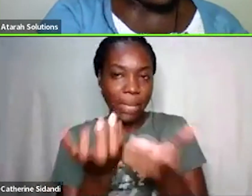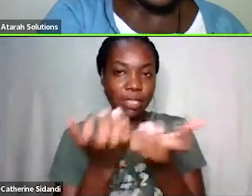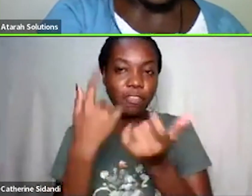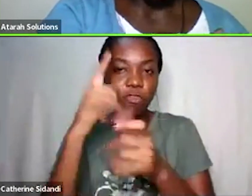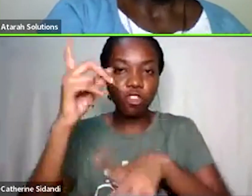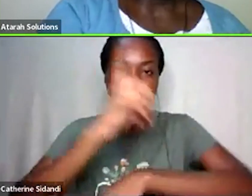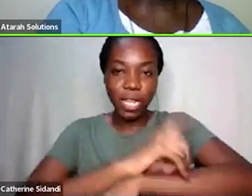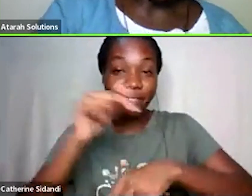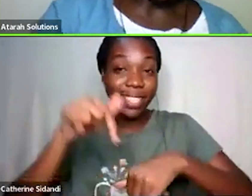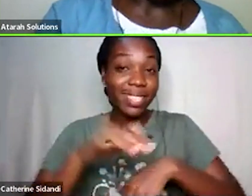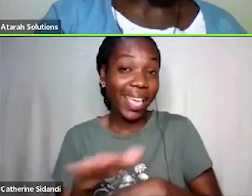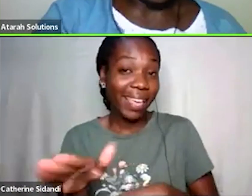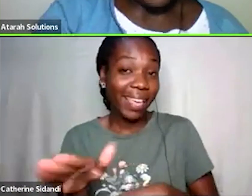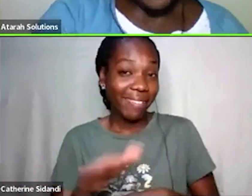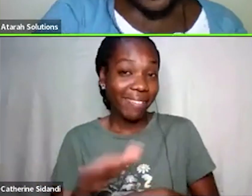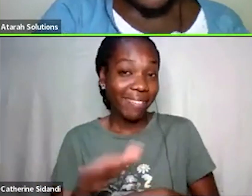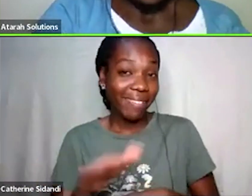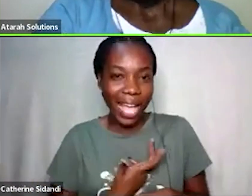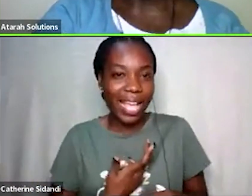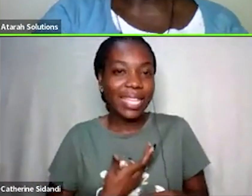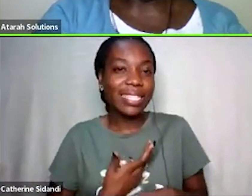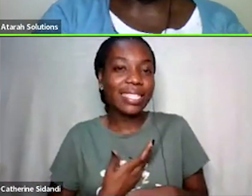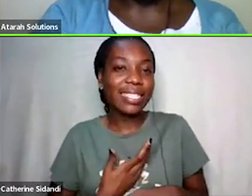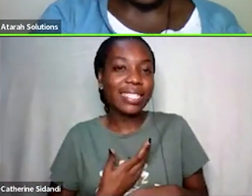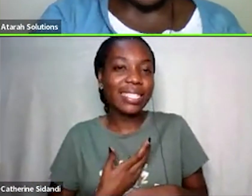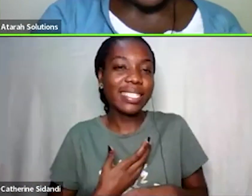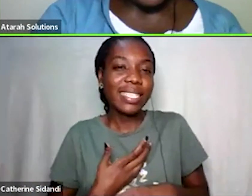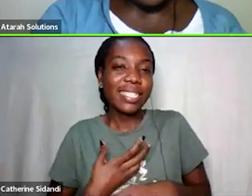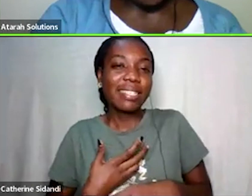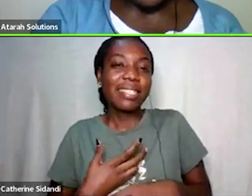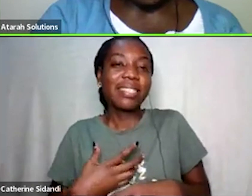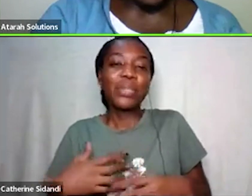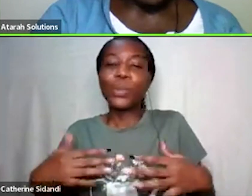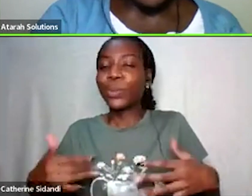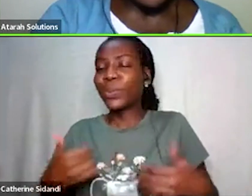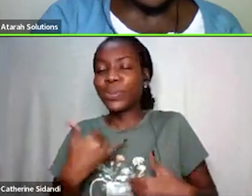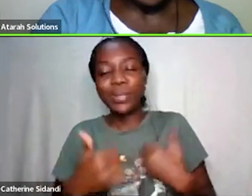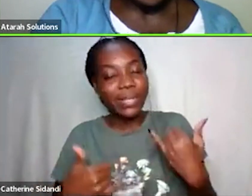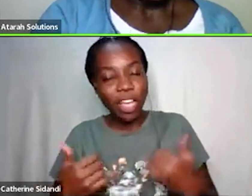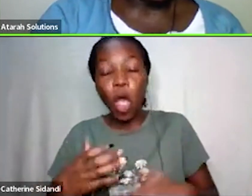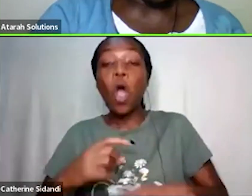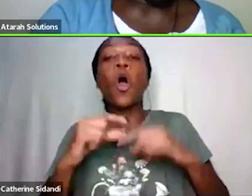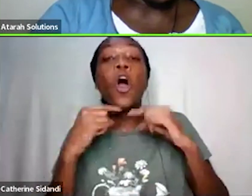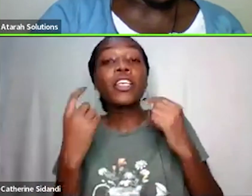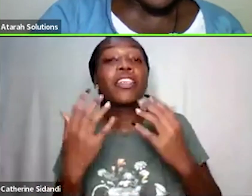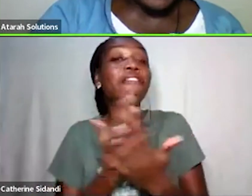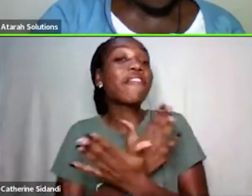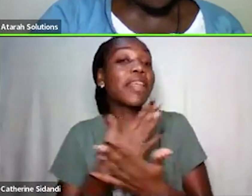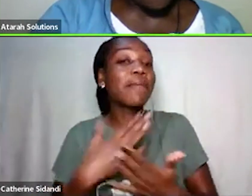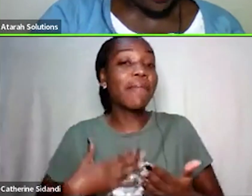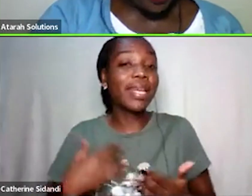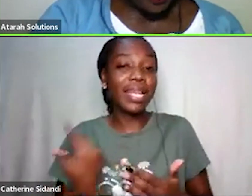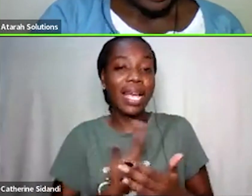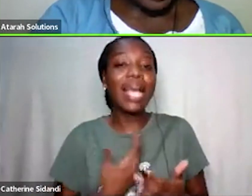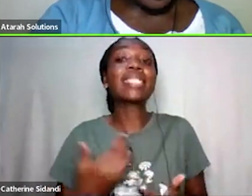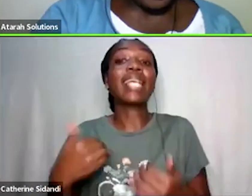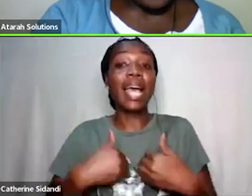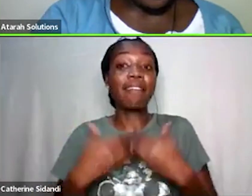this evening, we are privileged to be hosting a friend of mine who we have hosted here